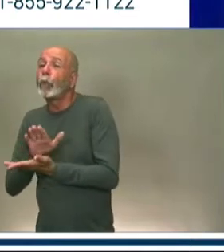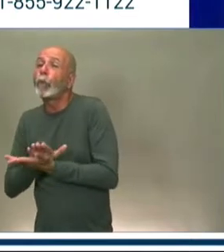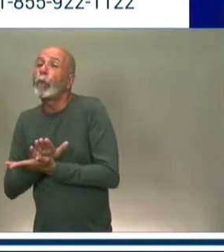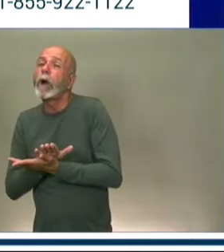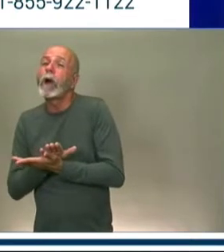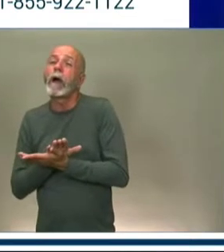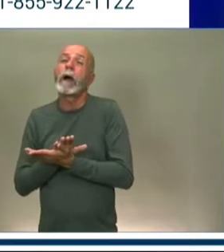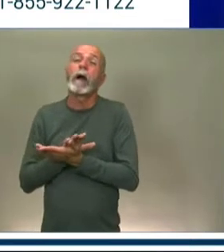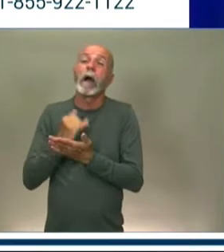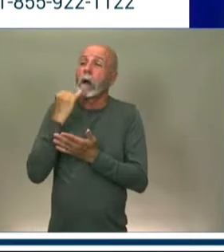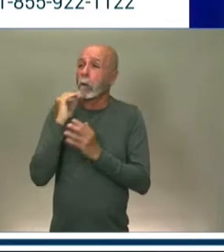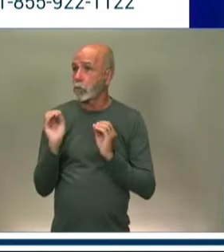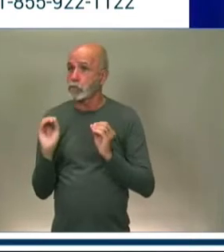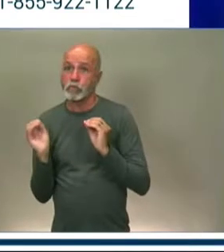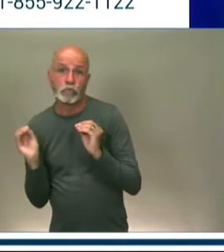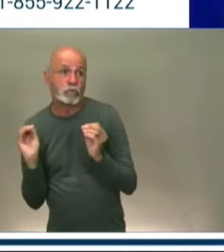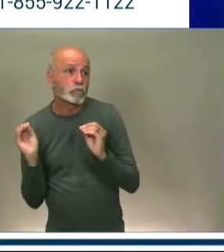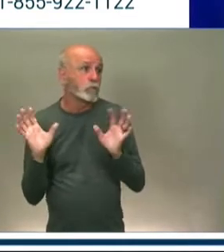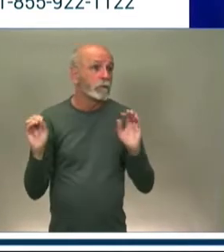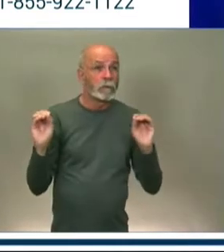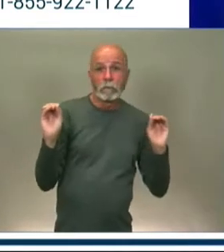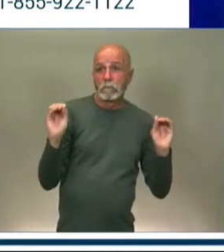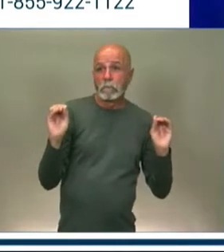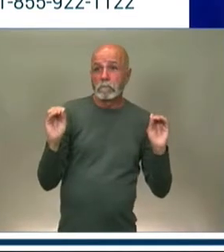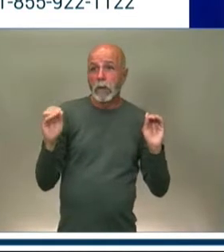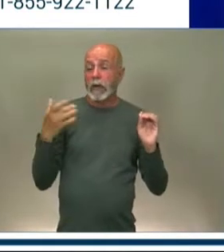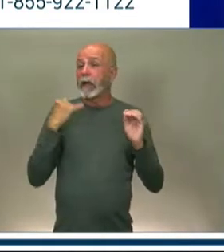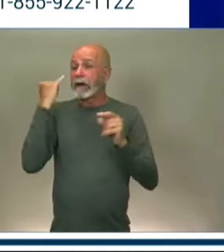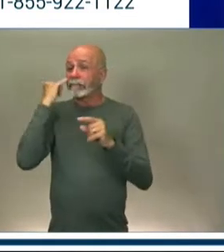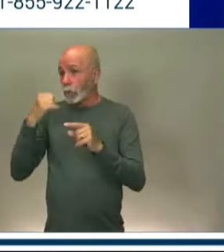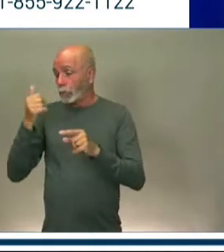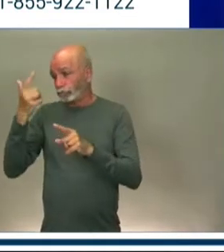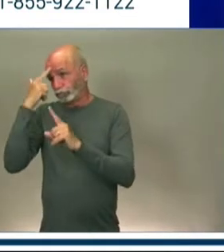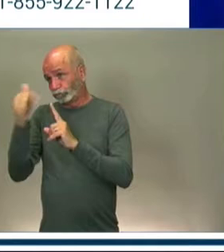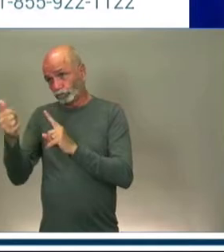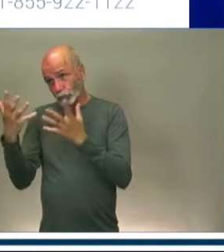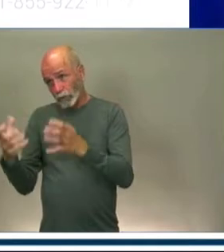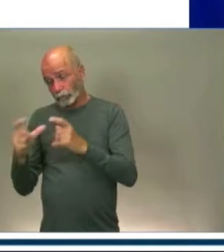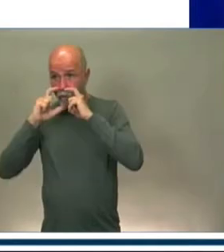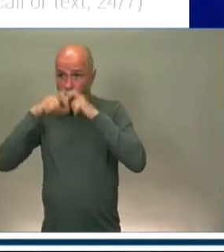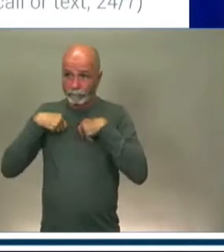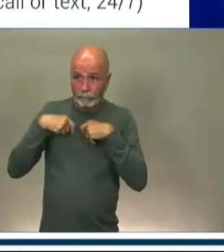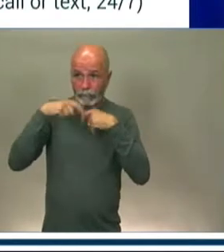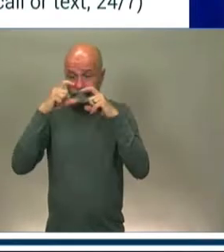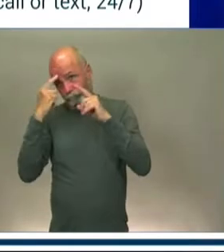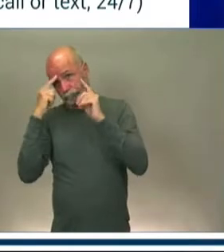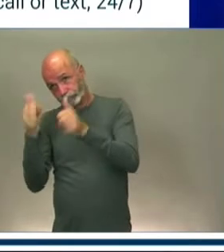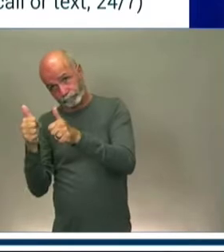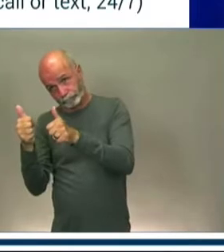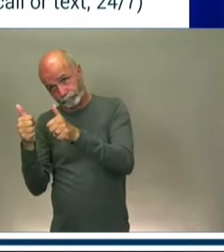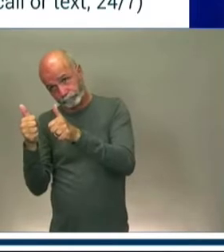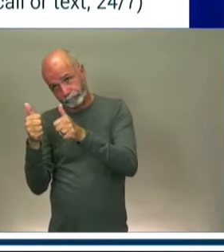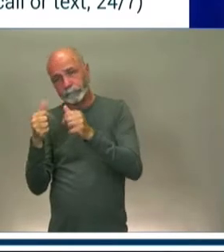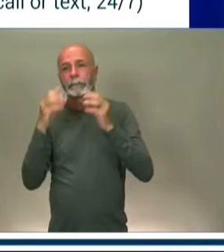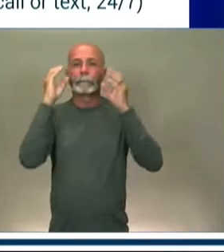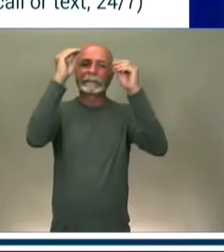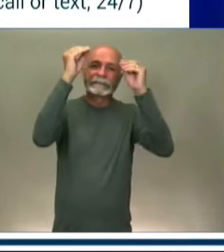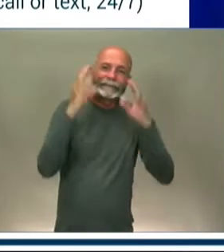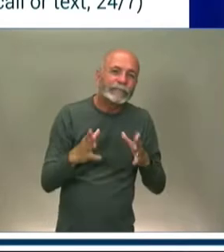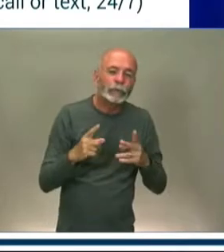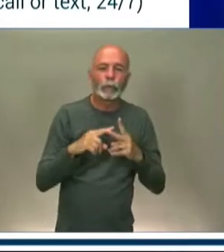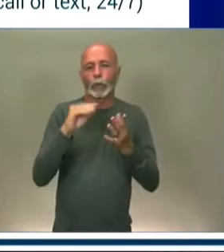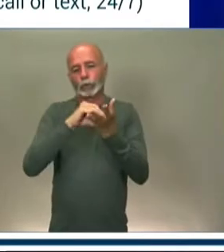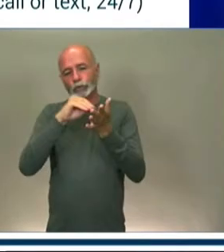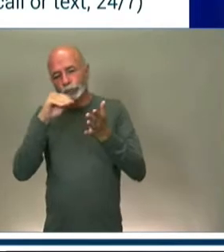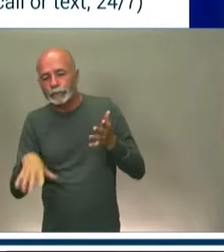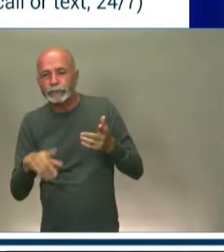But beyond masking, back to school should look very familiar for students, teachers, and staff. Following the advice of Dr.